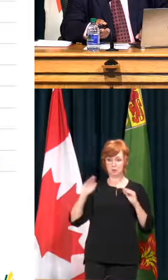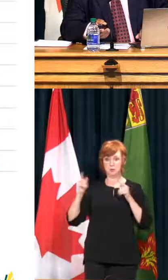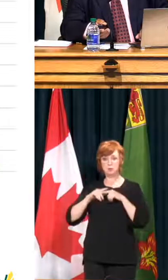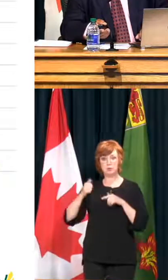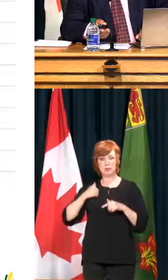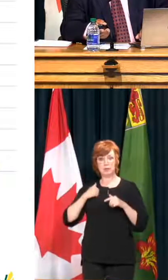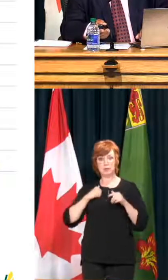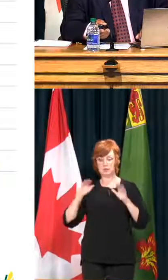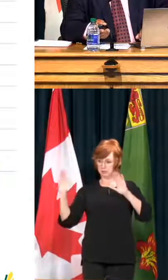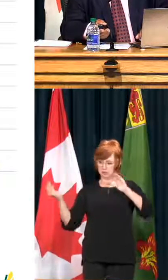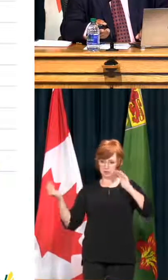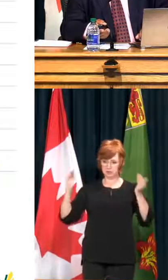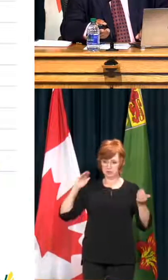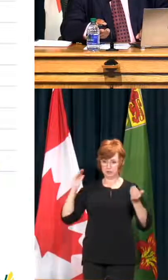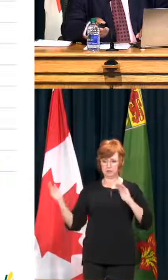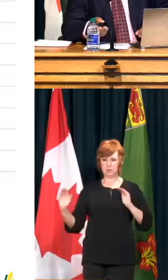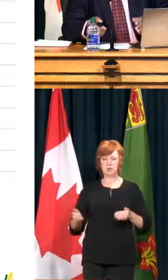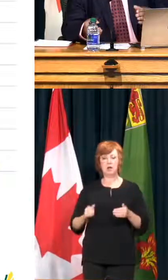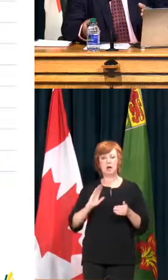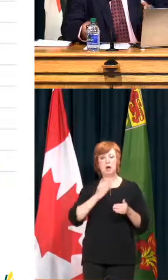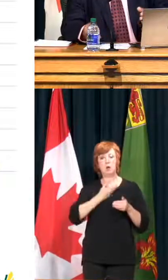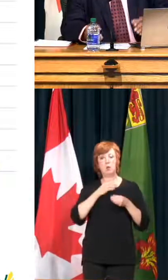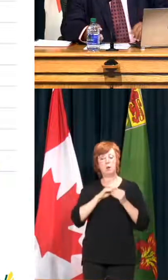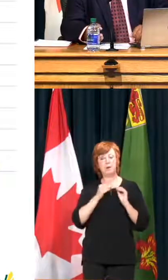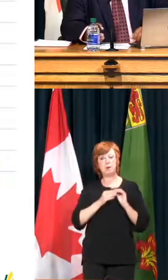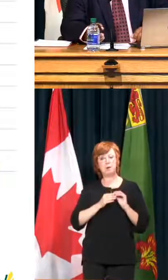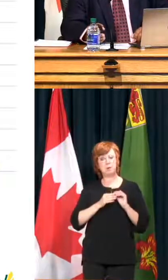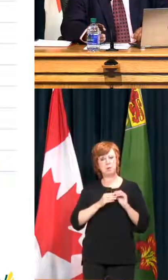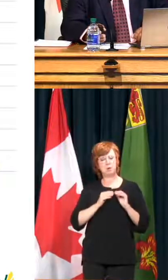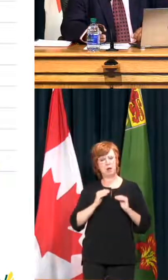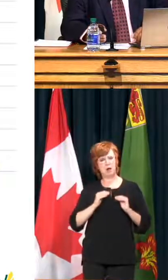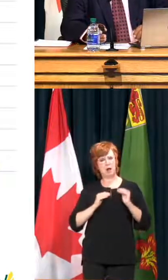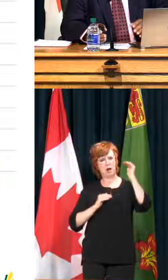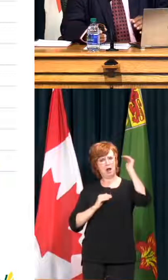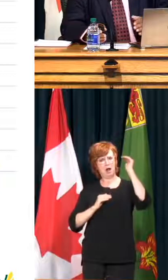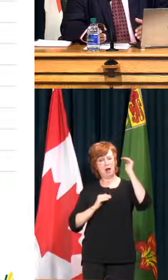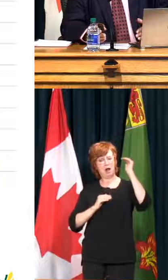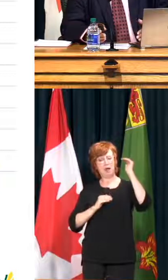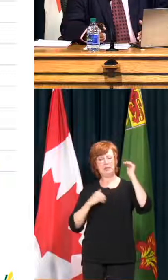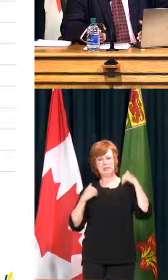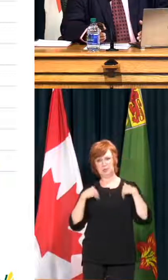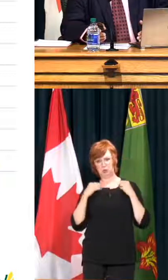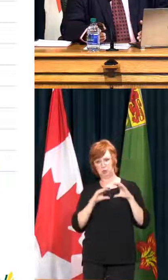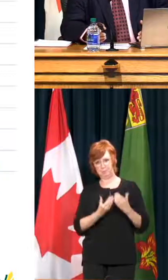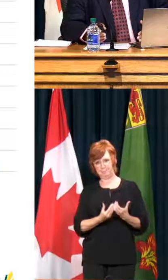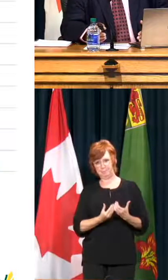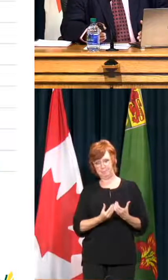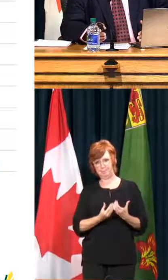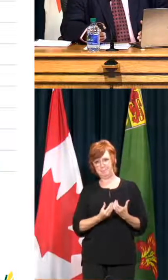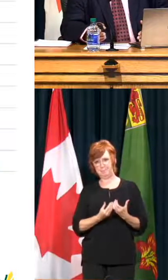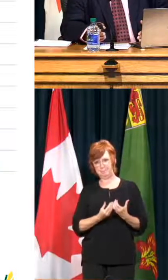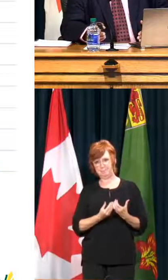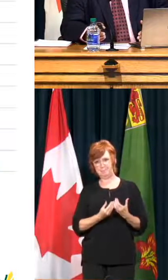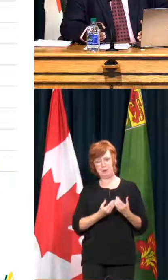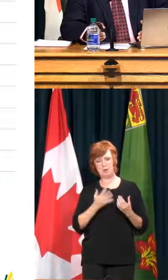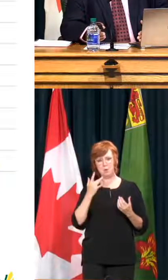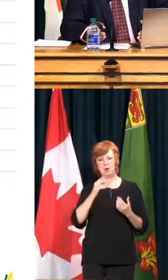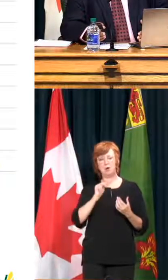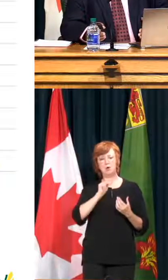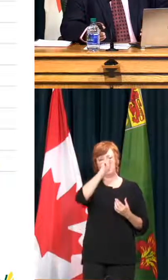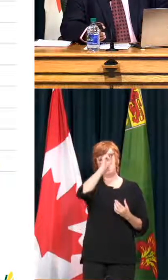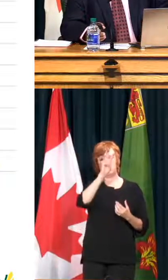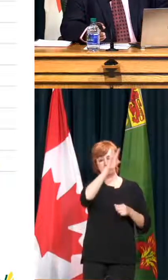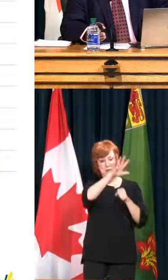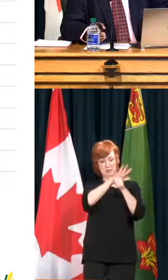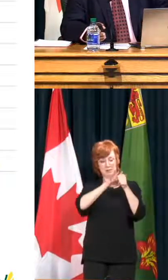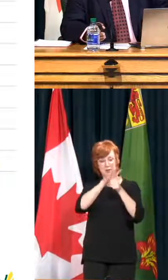of cases in the younger age groups, and part of it is obviously due to very aggressive case content investigations in the Northwest by public